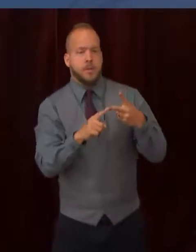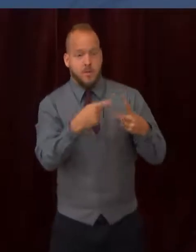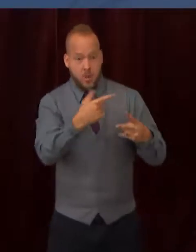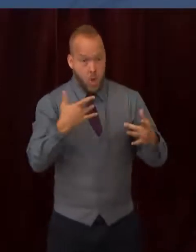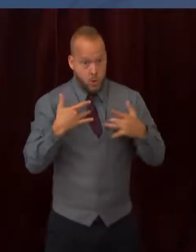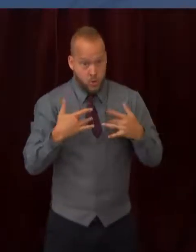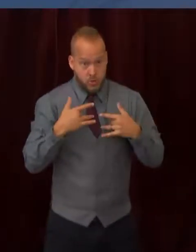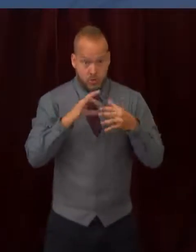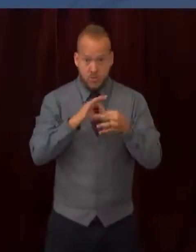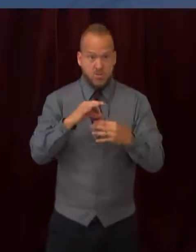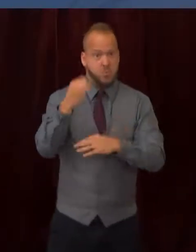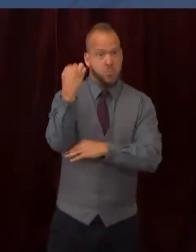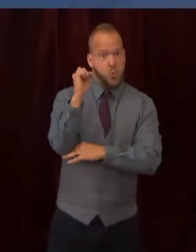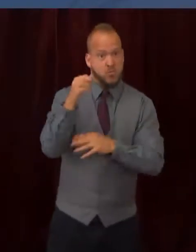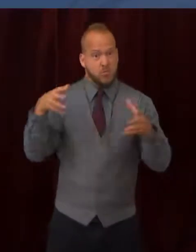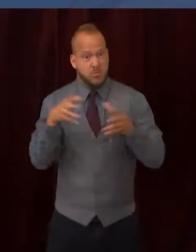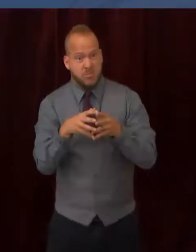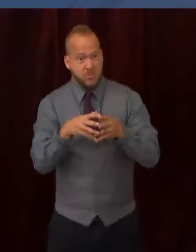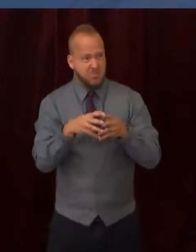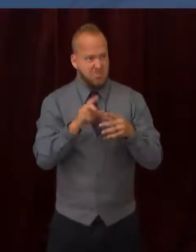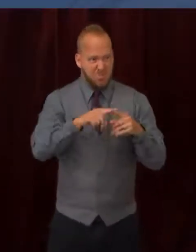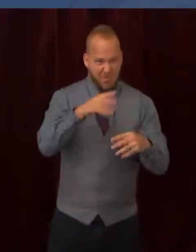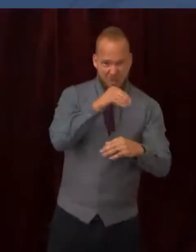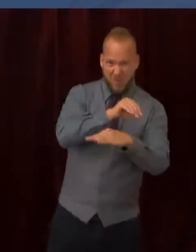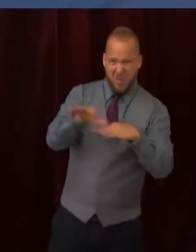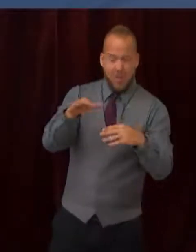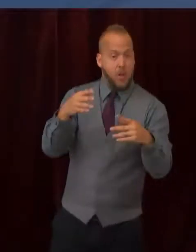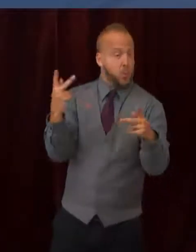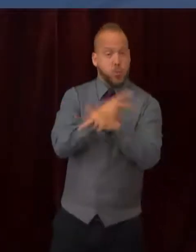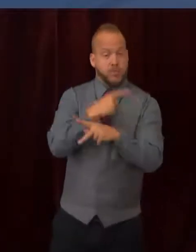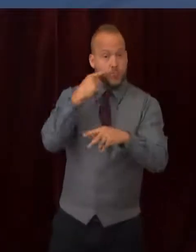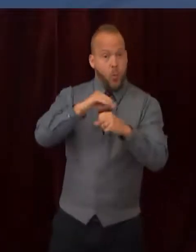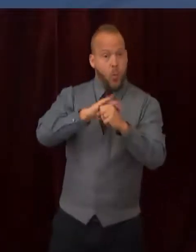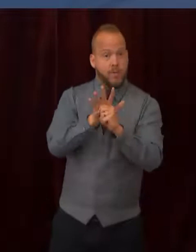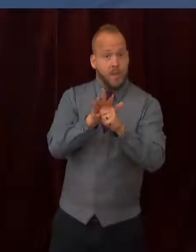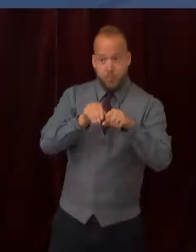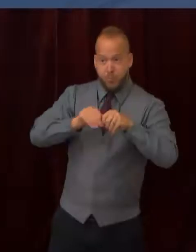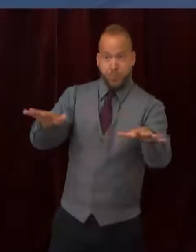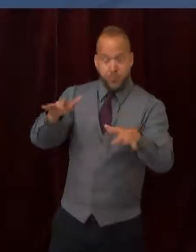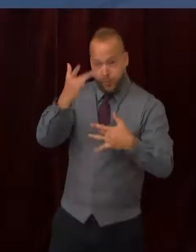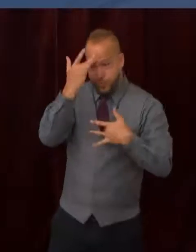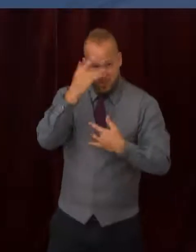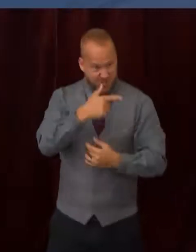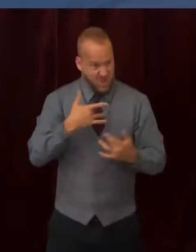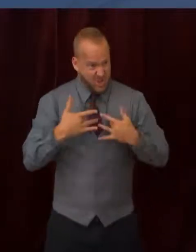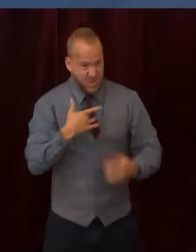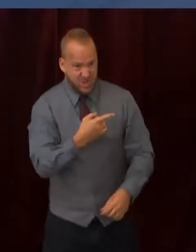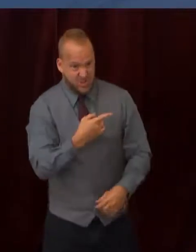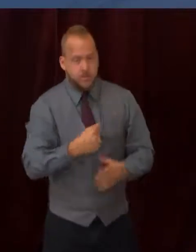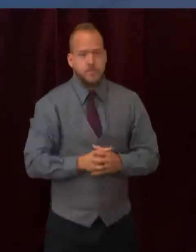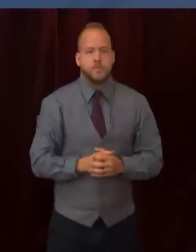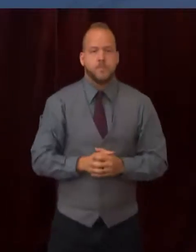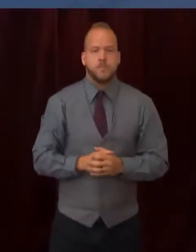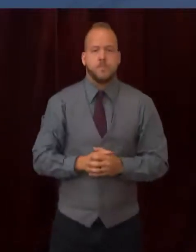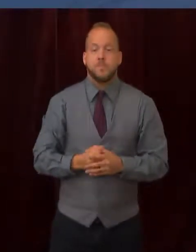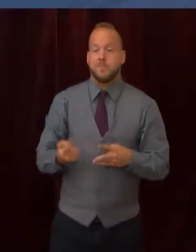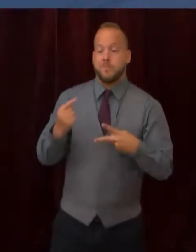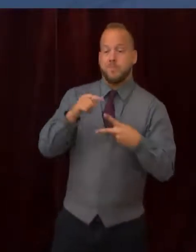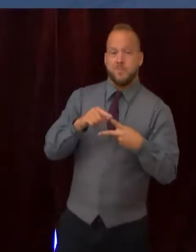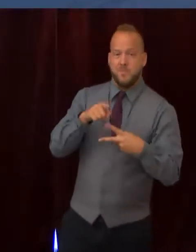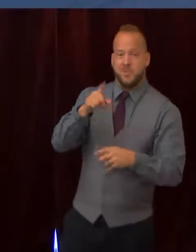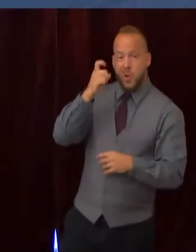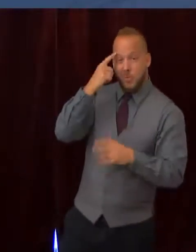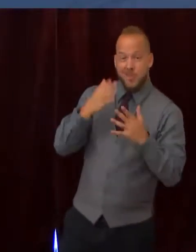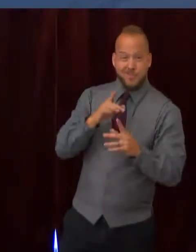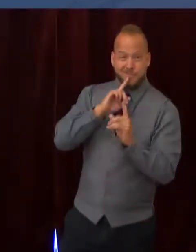Well, look, I think people know how important it is. COVID's not going away while we're dealing with our other challenges. So we